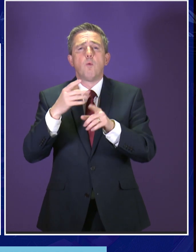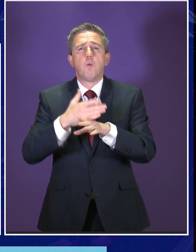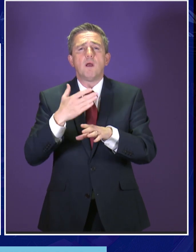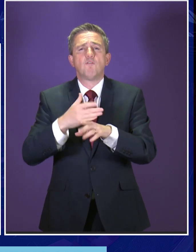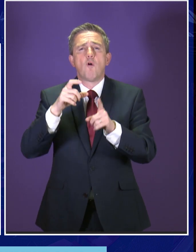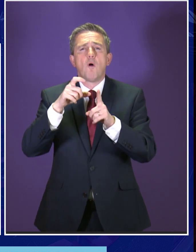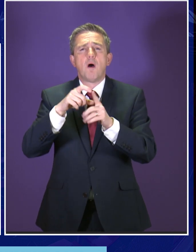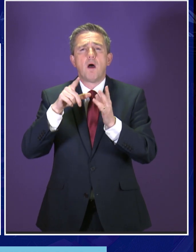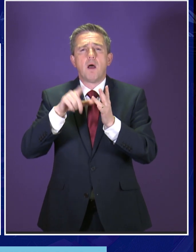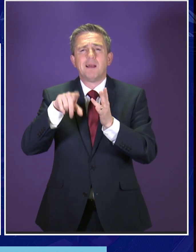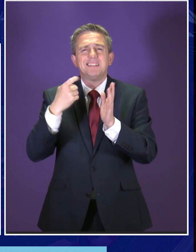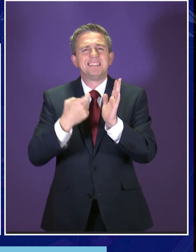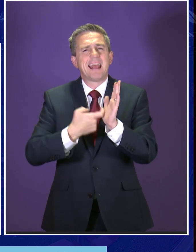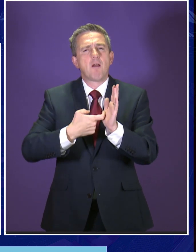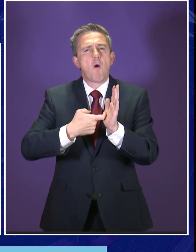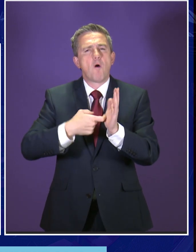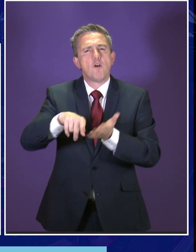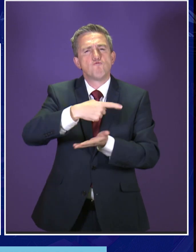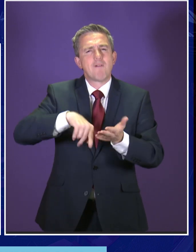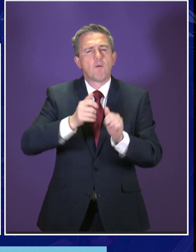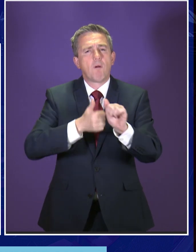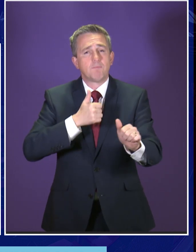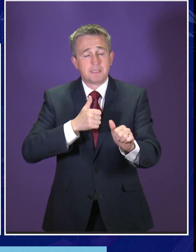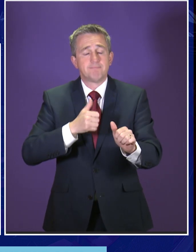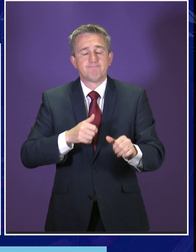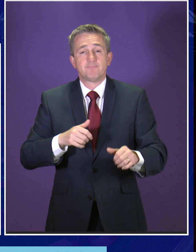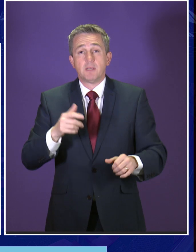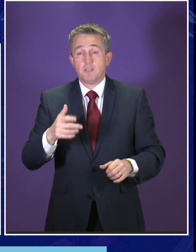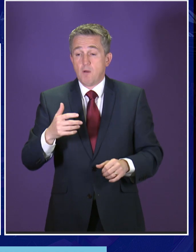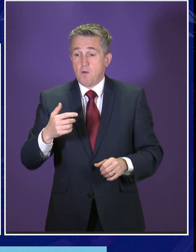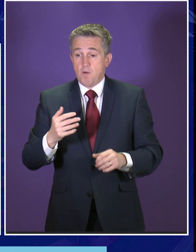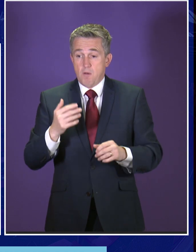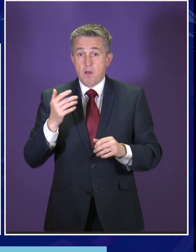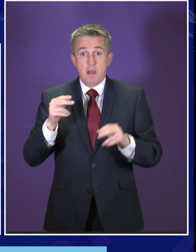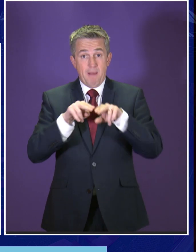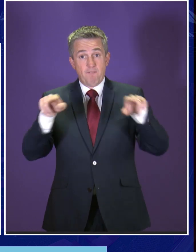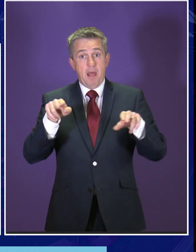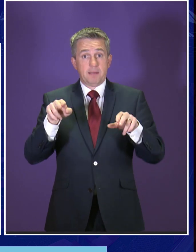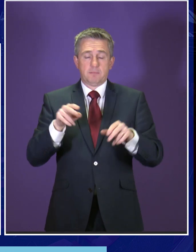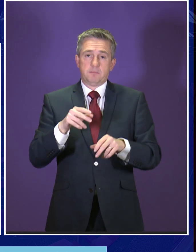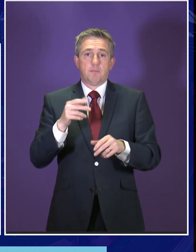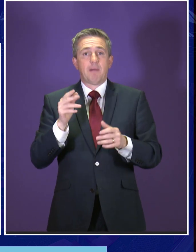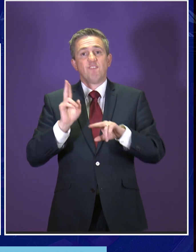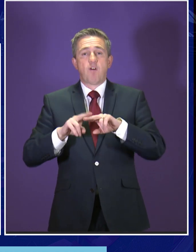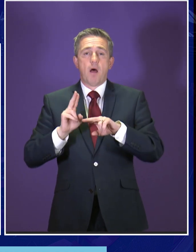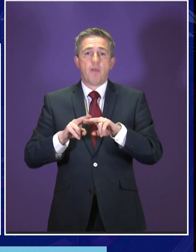company. And so on one side, above the restaurant where I lived, my father would be playing Bollywood